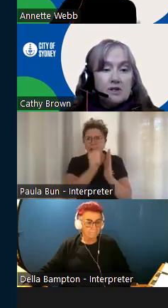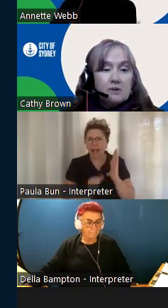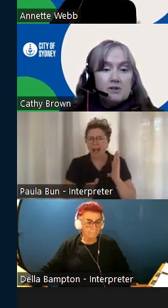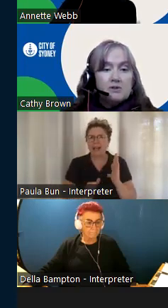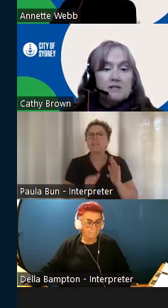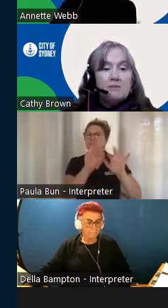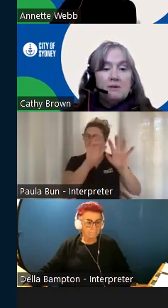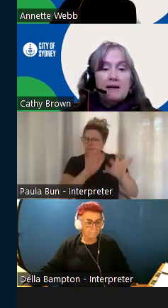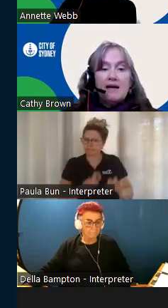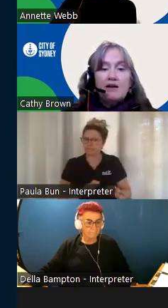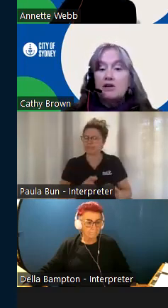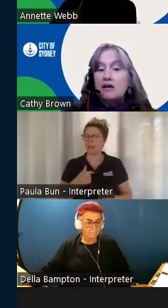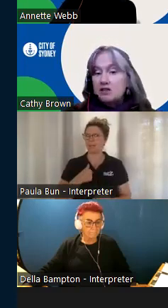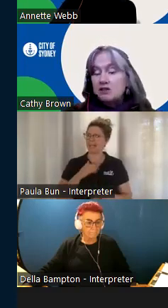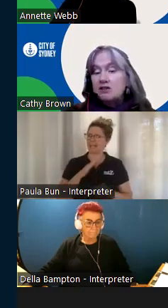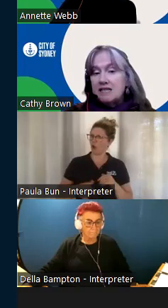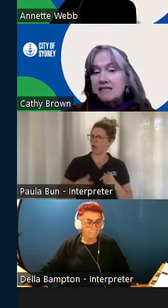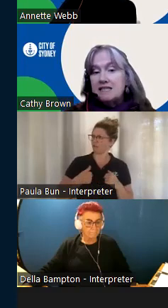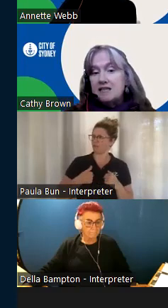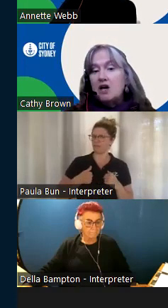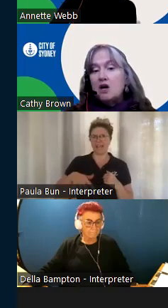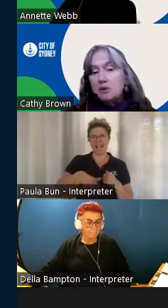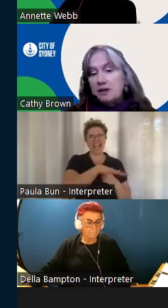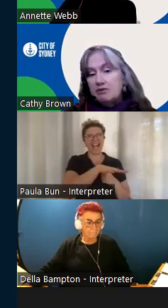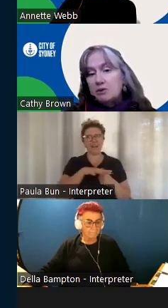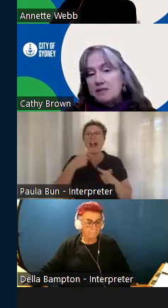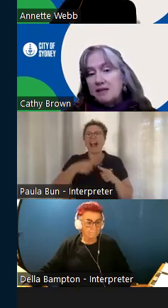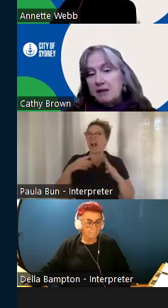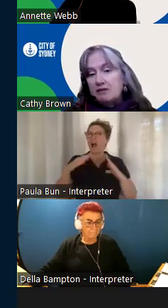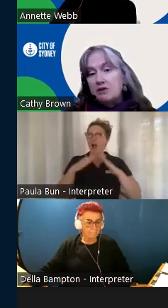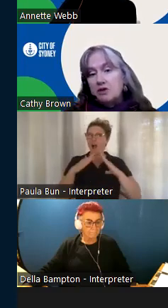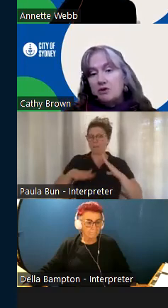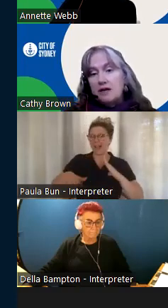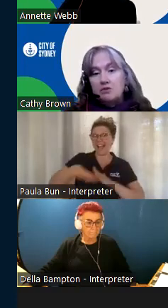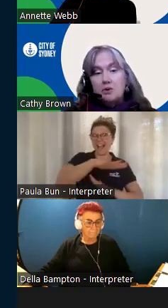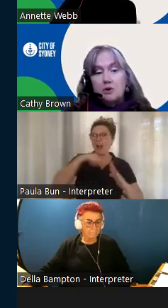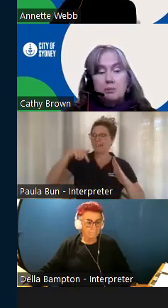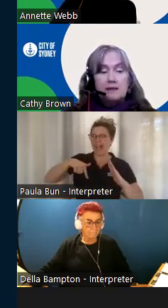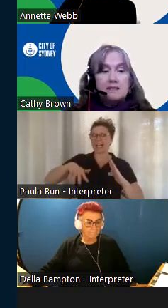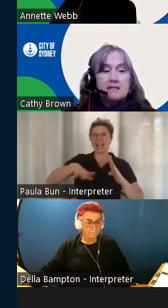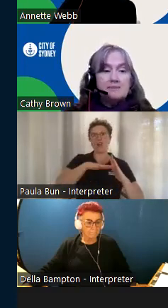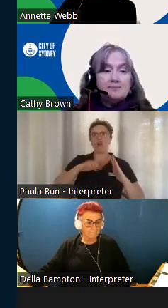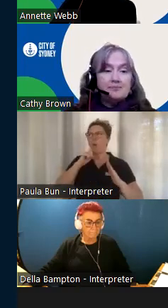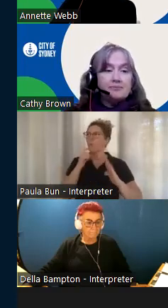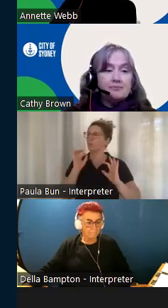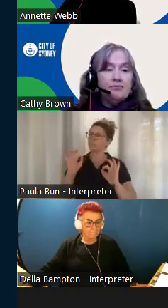300 word personal statement about how the location of the tenancy will influence and benefit your creative work or